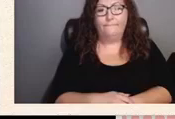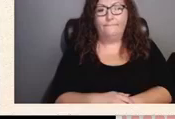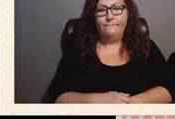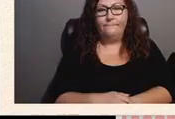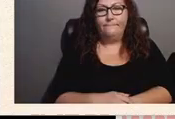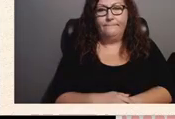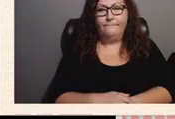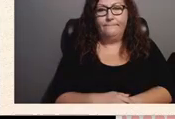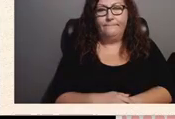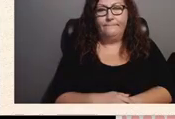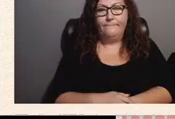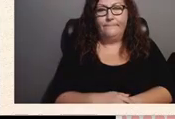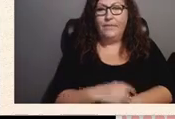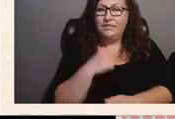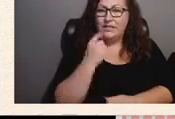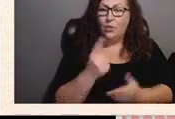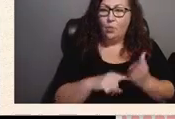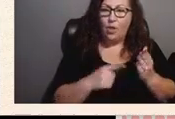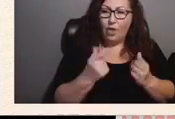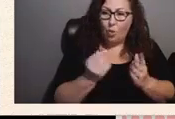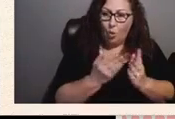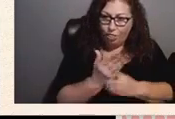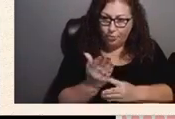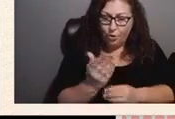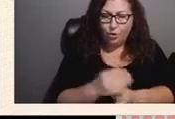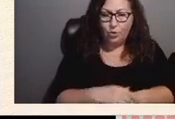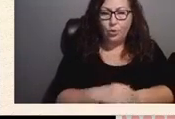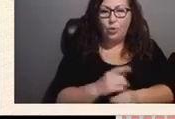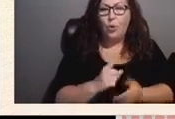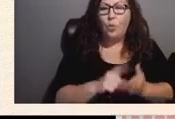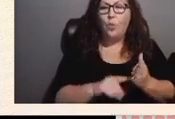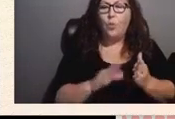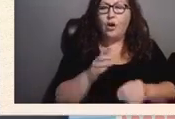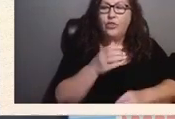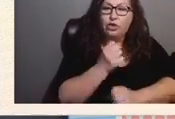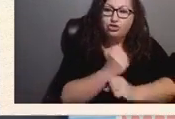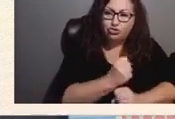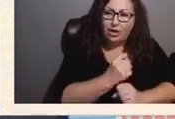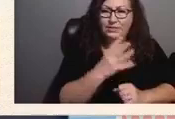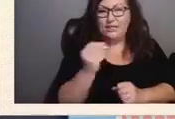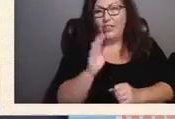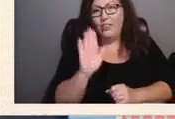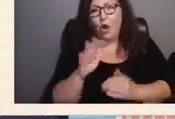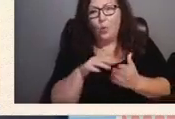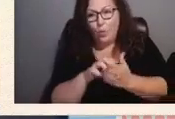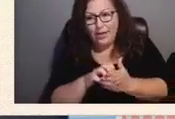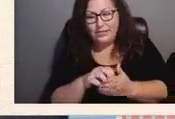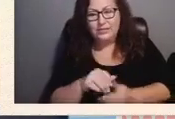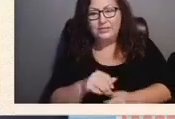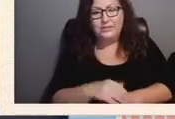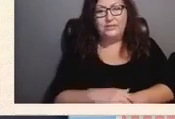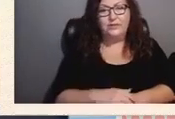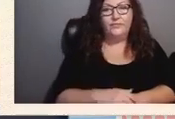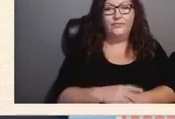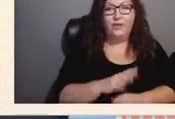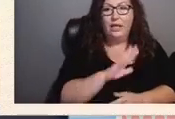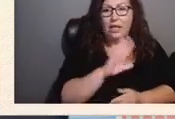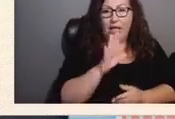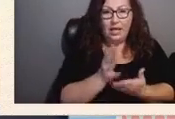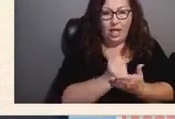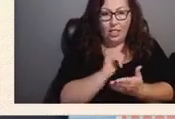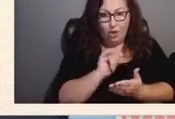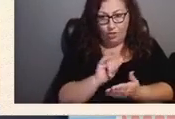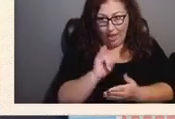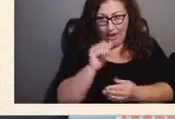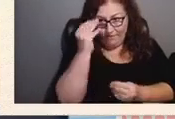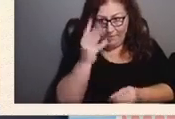Tell them what they're going through. What are their strengths and weaknesses? When you gathered up all that information, then you could be